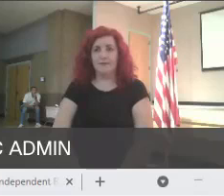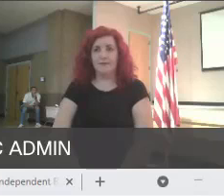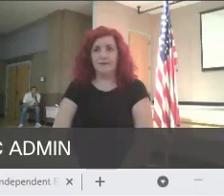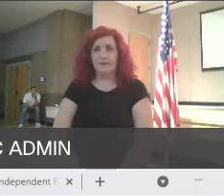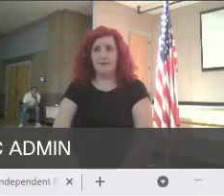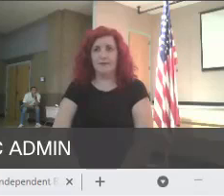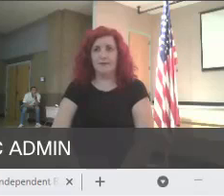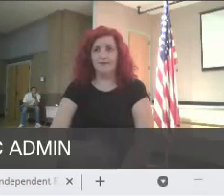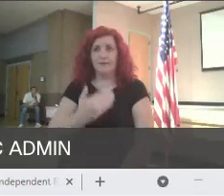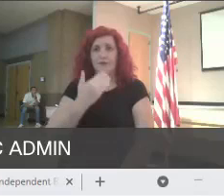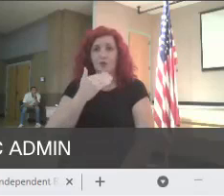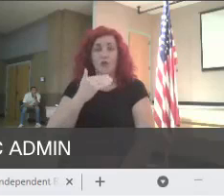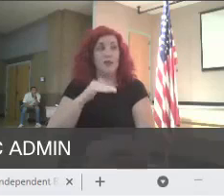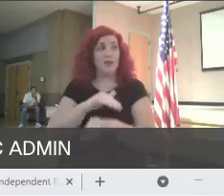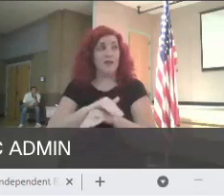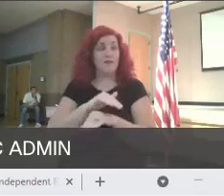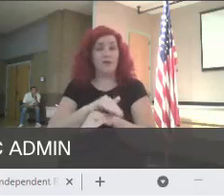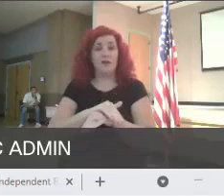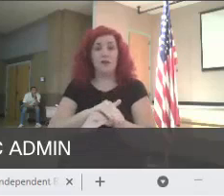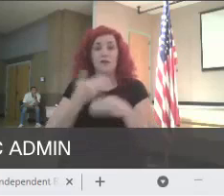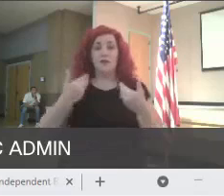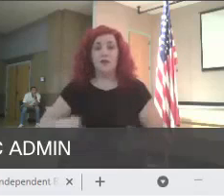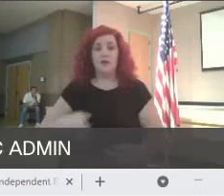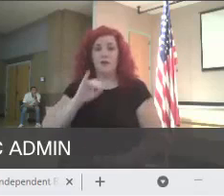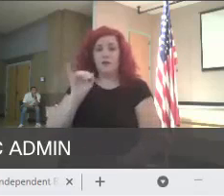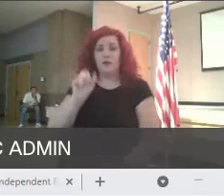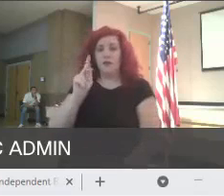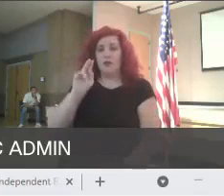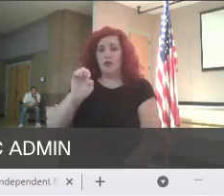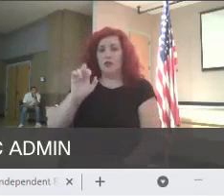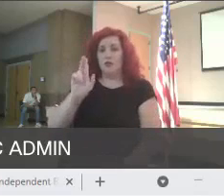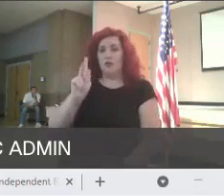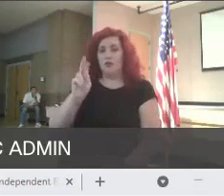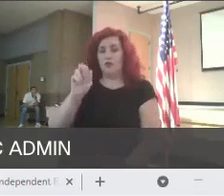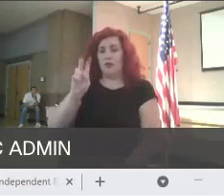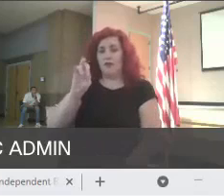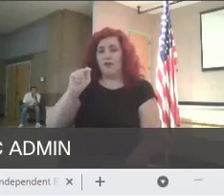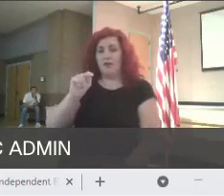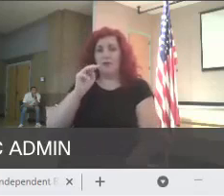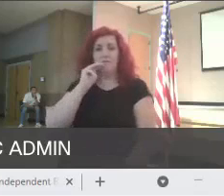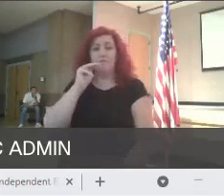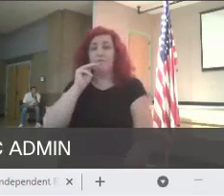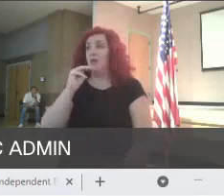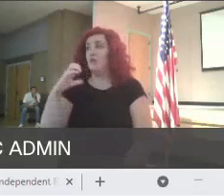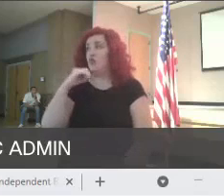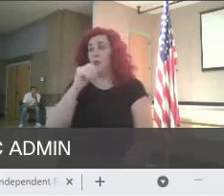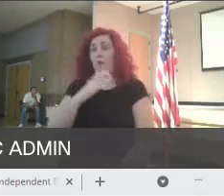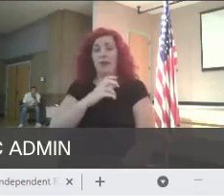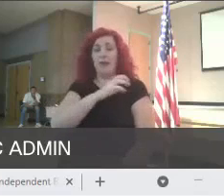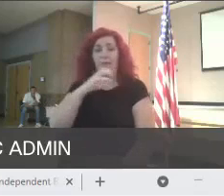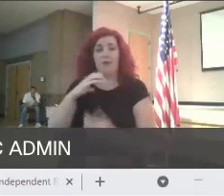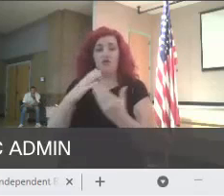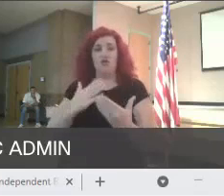Good evening. My name is Jackie Kravitz, and Madam Chairwoman and Commissioners, I want to thank you for the opportunity to